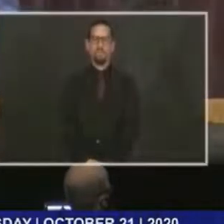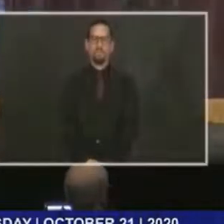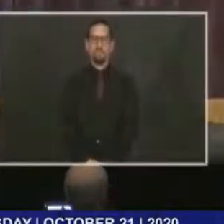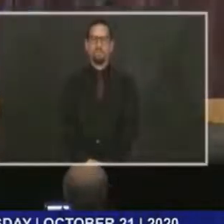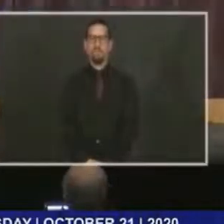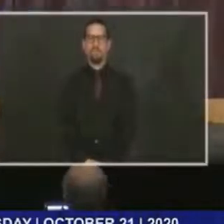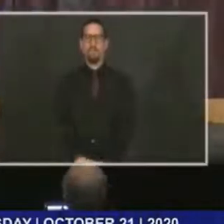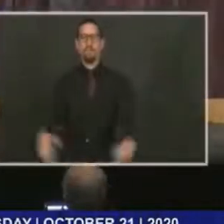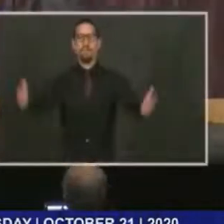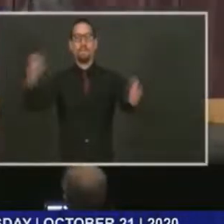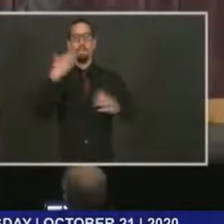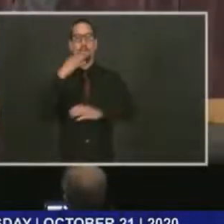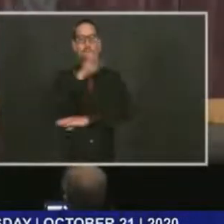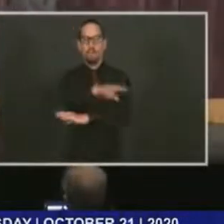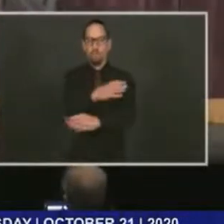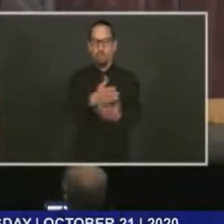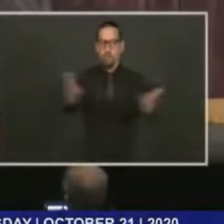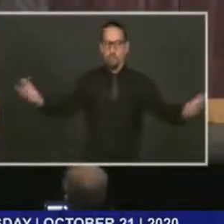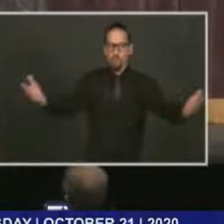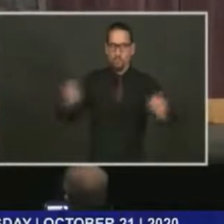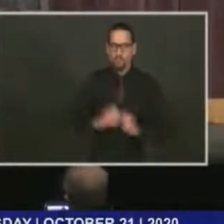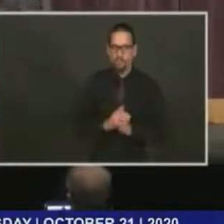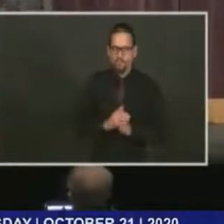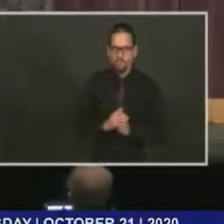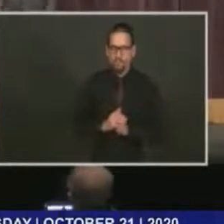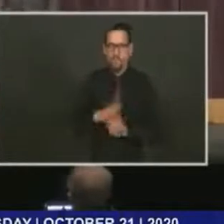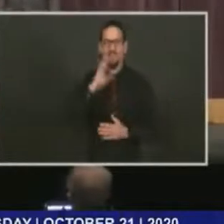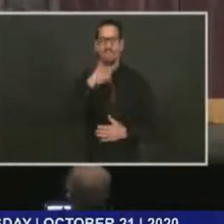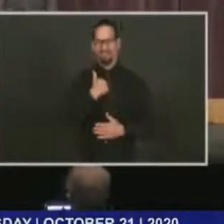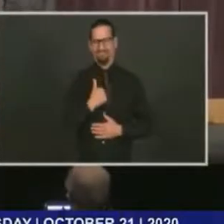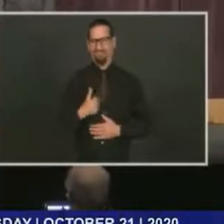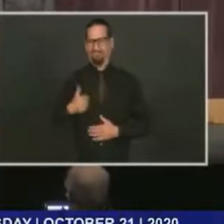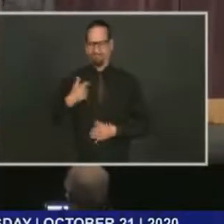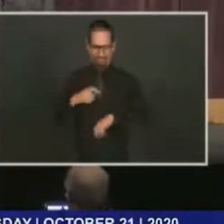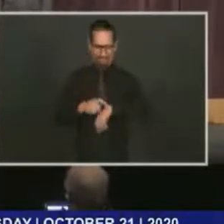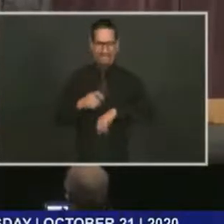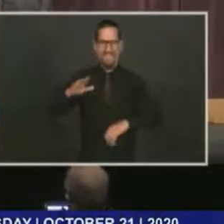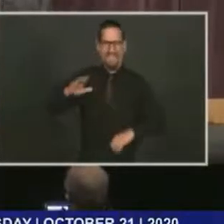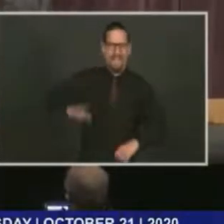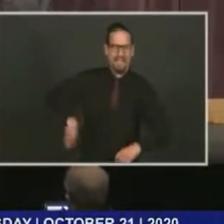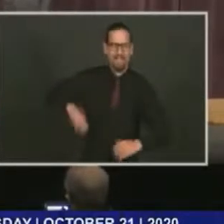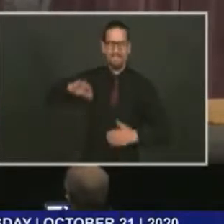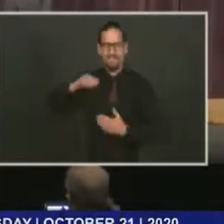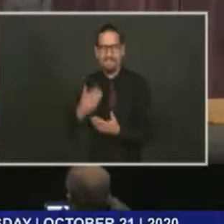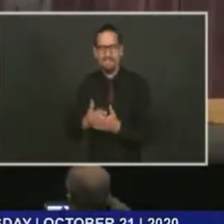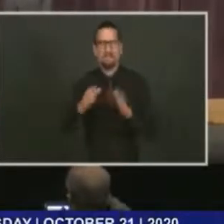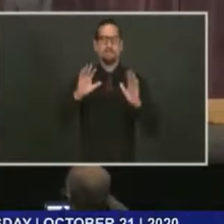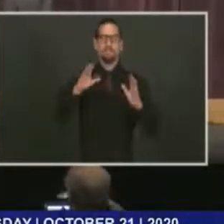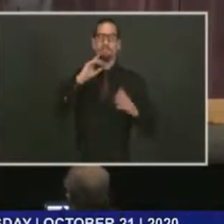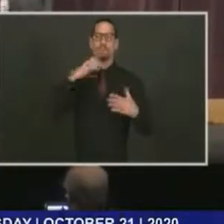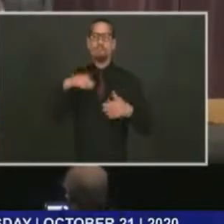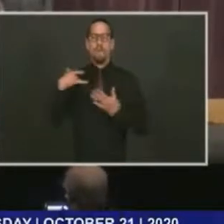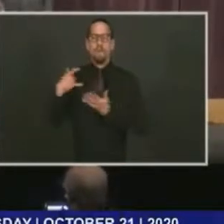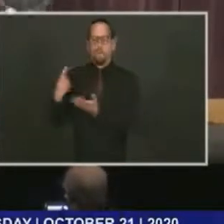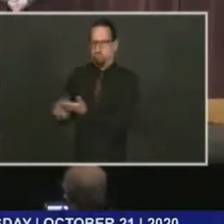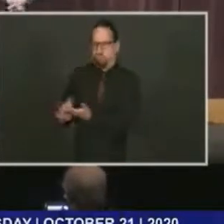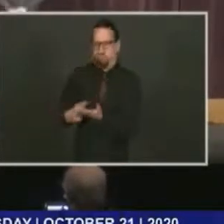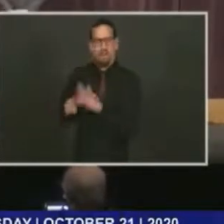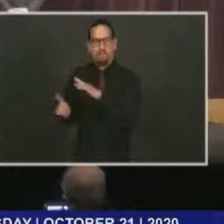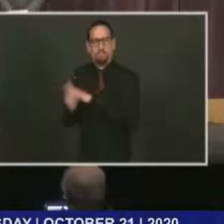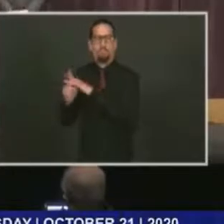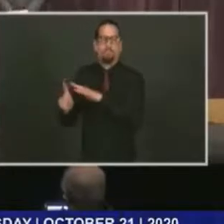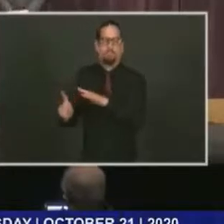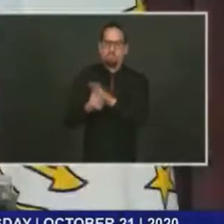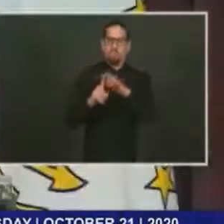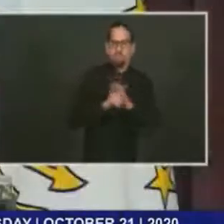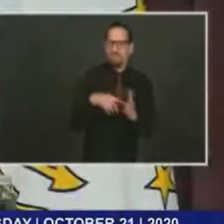Good afternoon. Good afternoon. I apologize we're a little late. It's, a lot going on, and I appreciate you waiting, and I